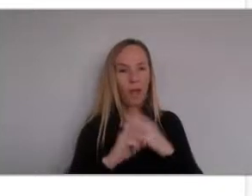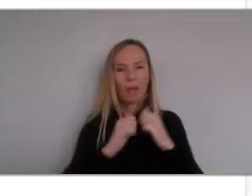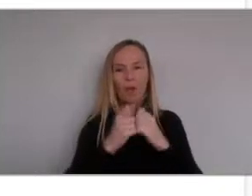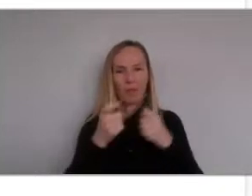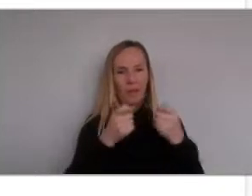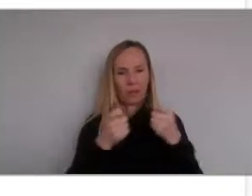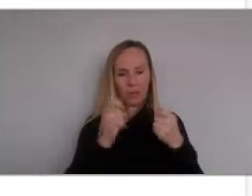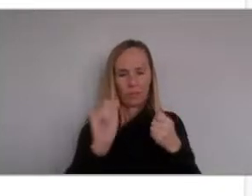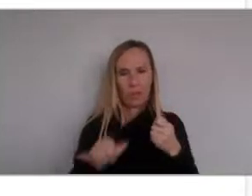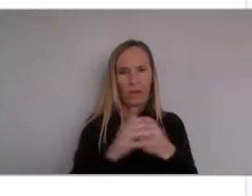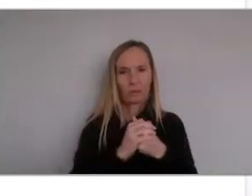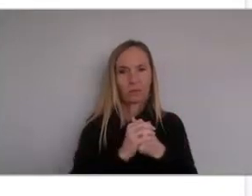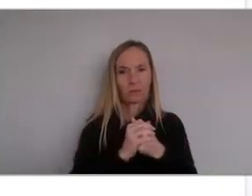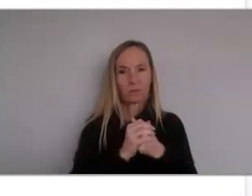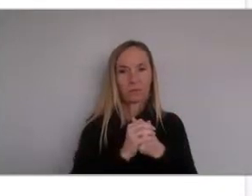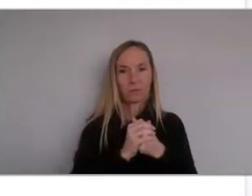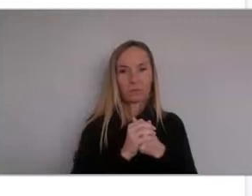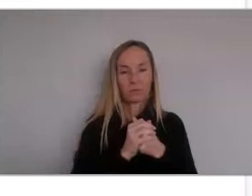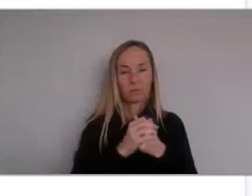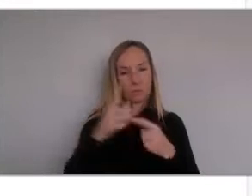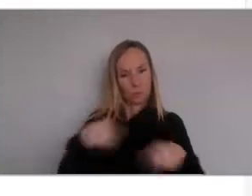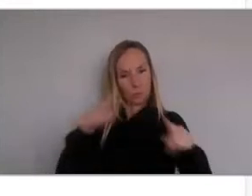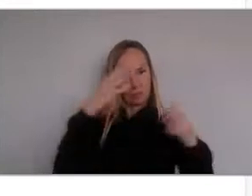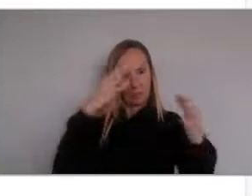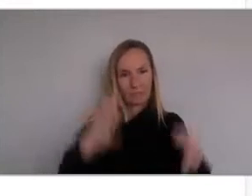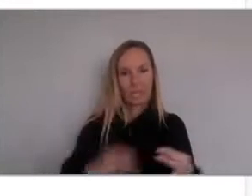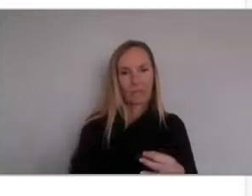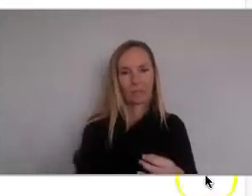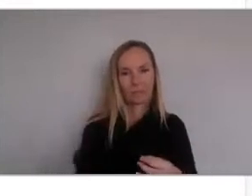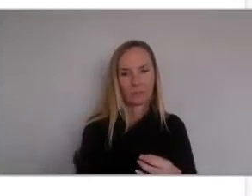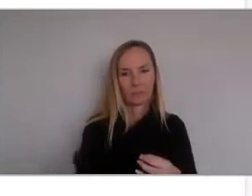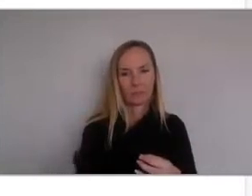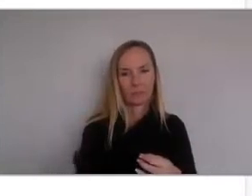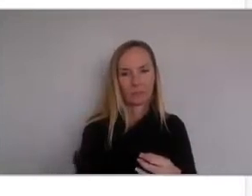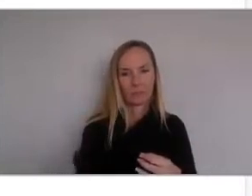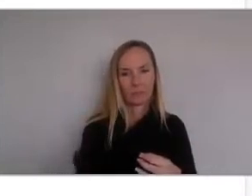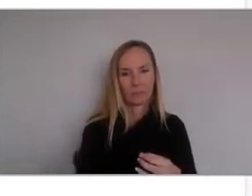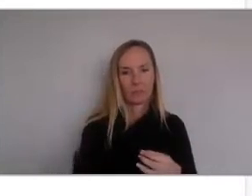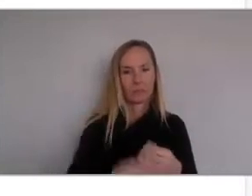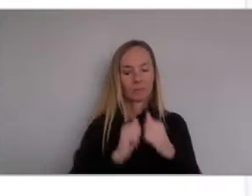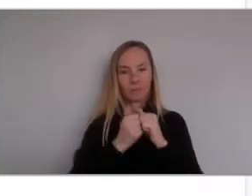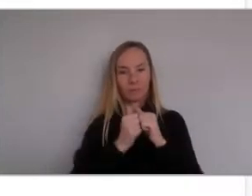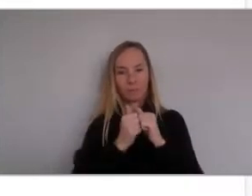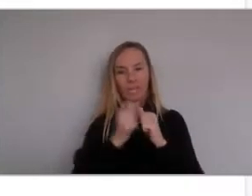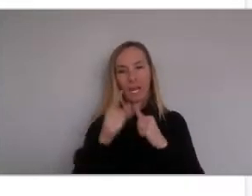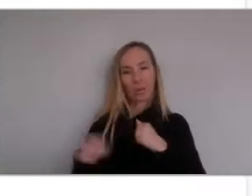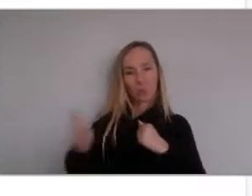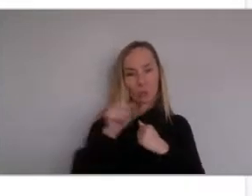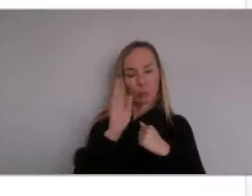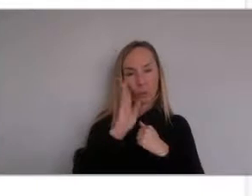going to handle that? So you all get to decide how you will